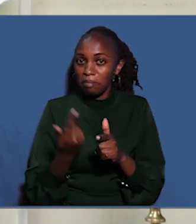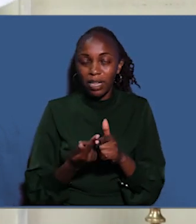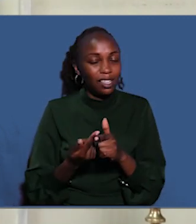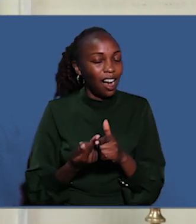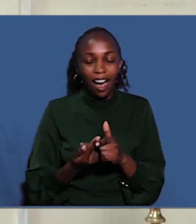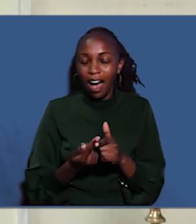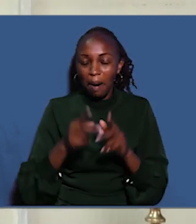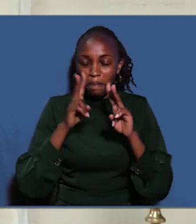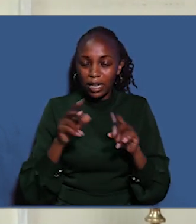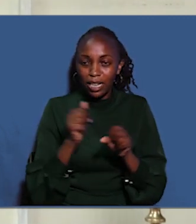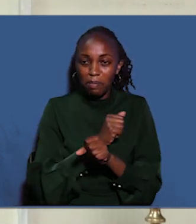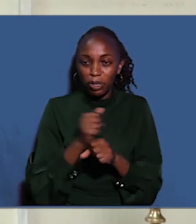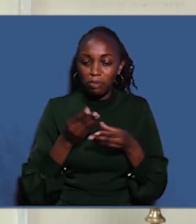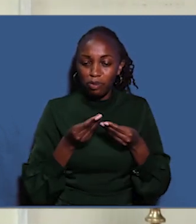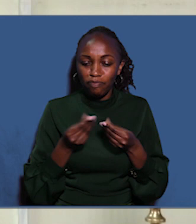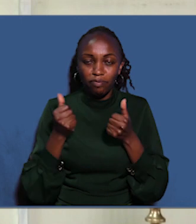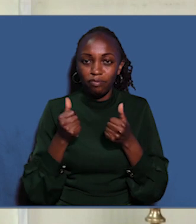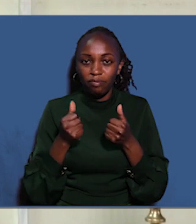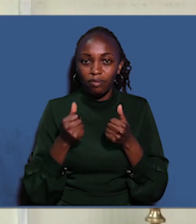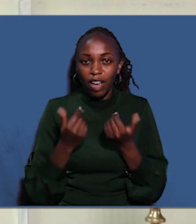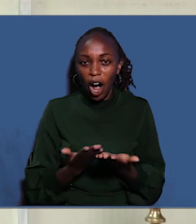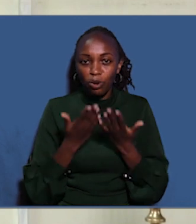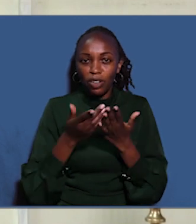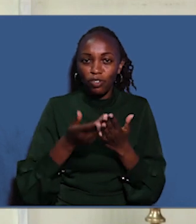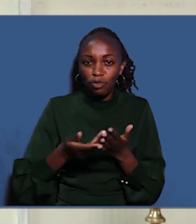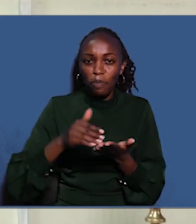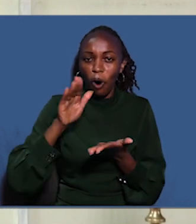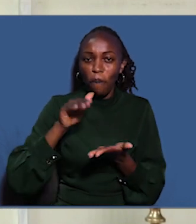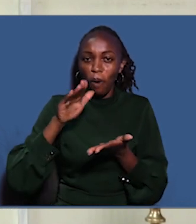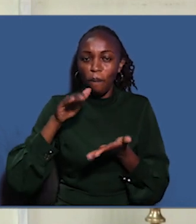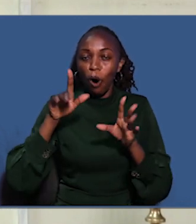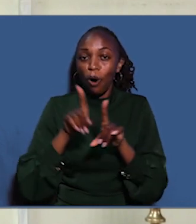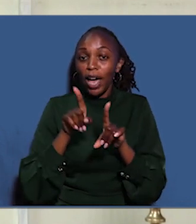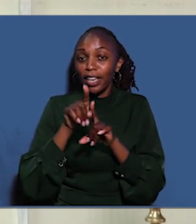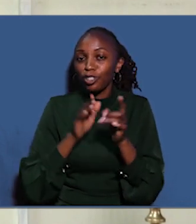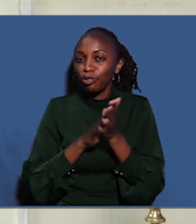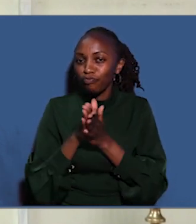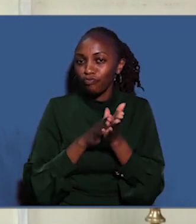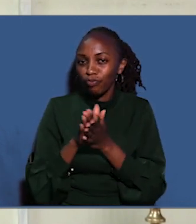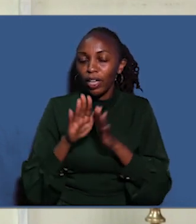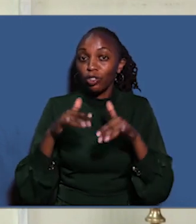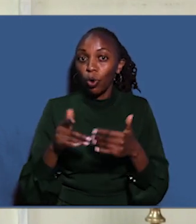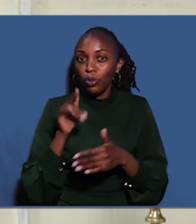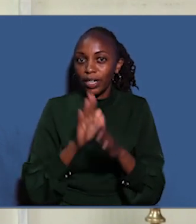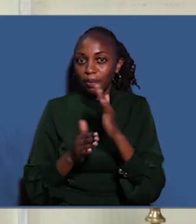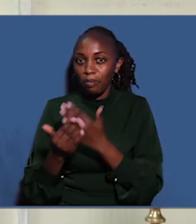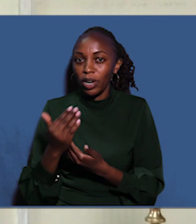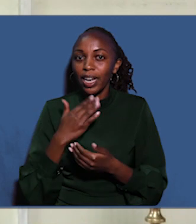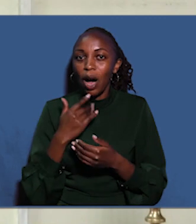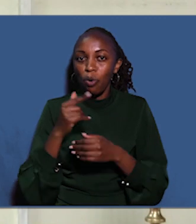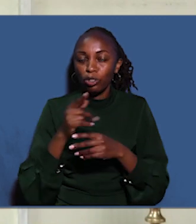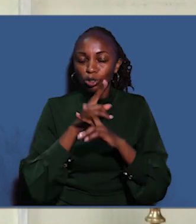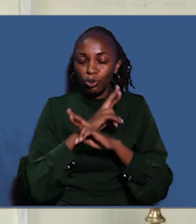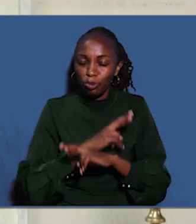of peace. I will give you more as you desire. So this morning, I want you to rest in